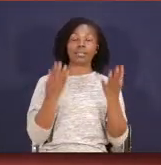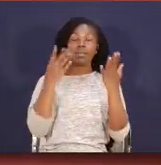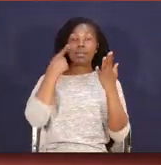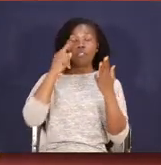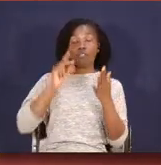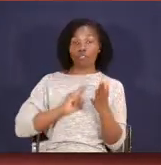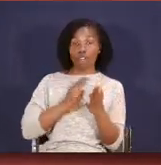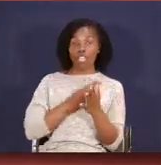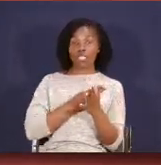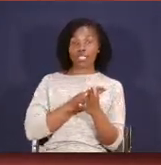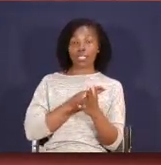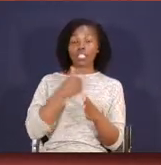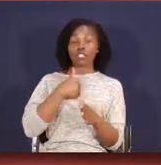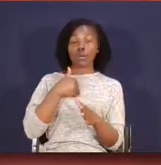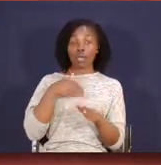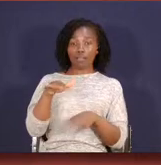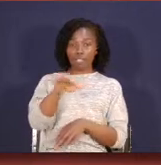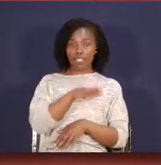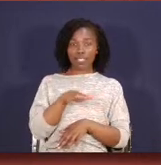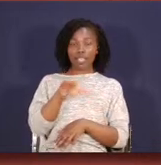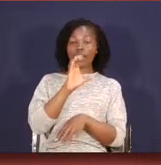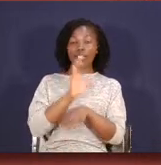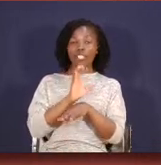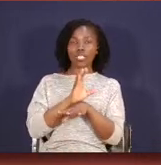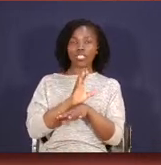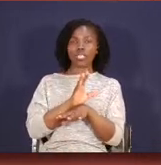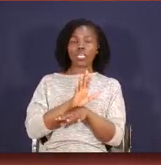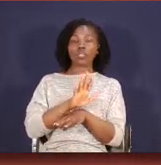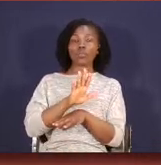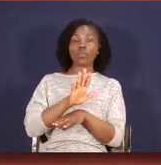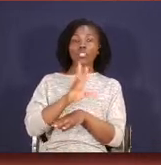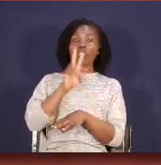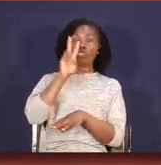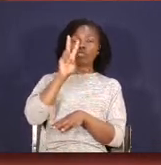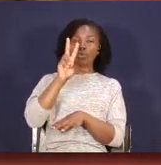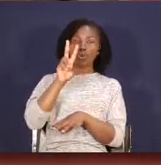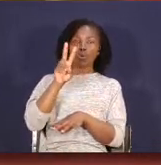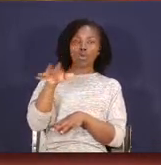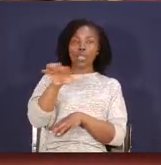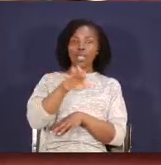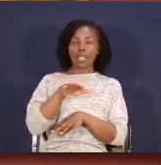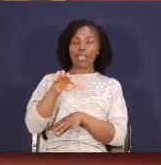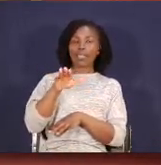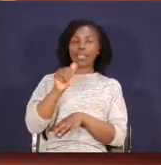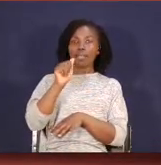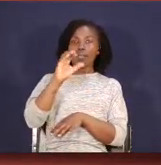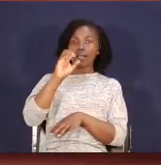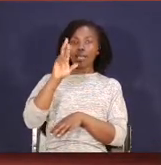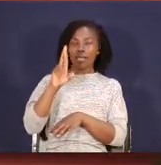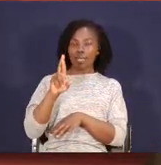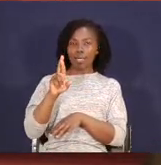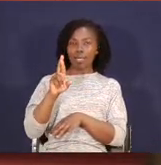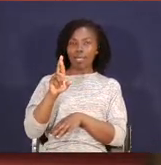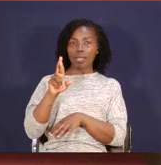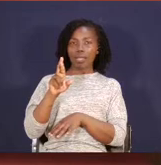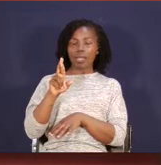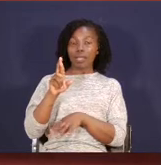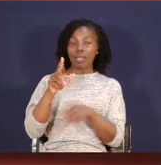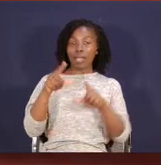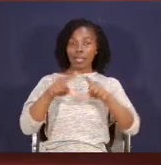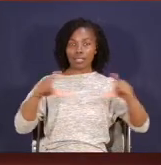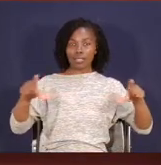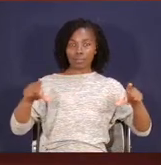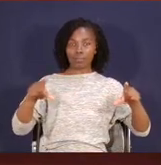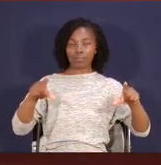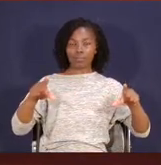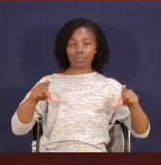piece of land. In fact, it was 2 5-acre pieces. They were amalgamated. Deacon Ishan, isn't that the case? Yeah.